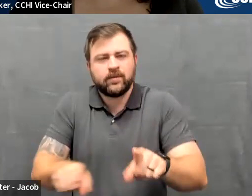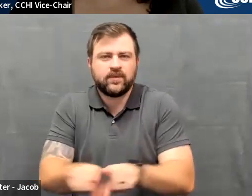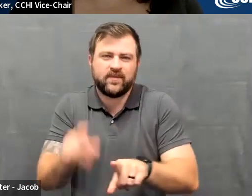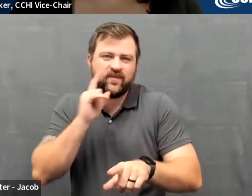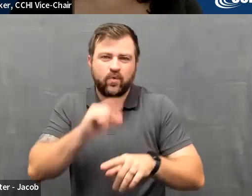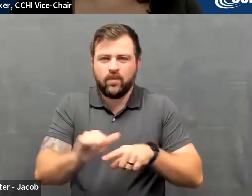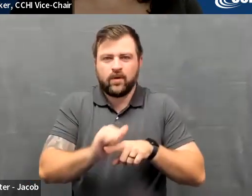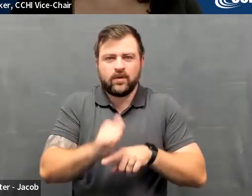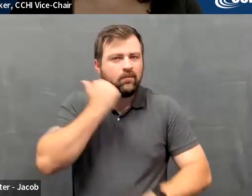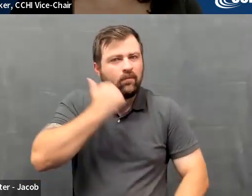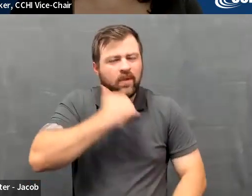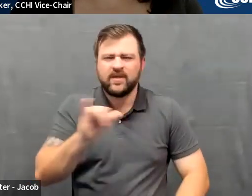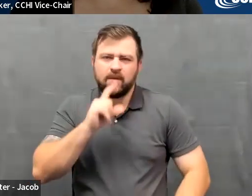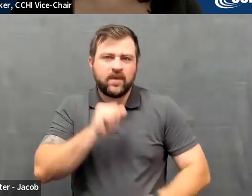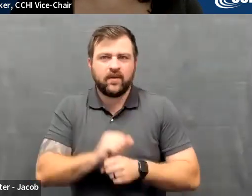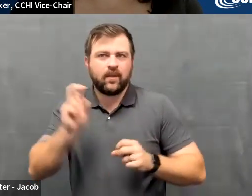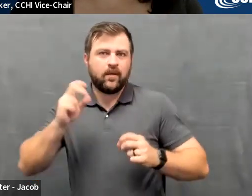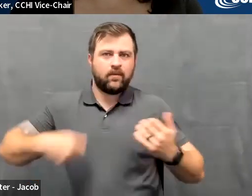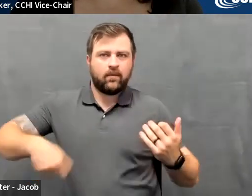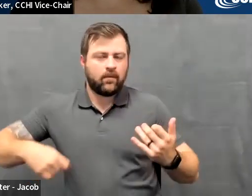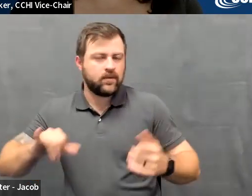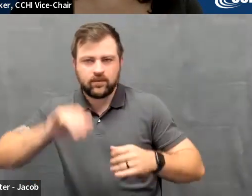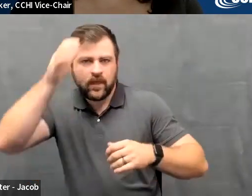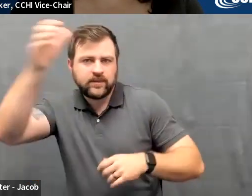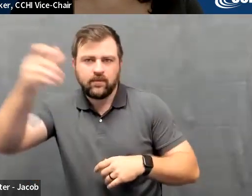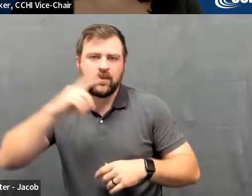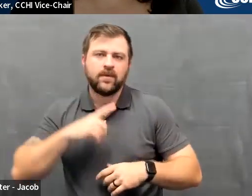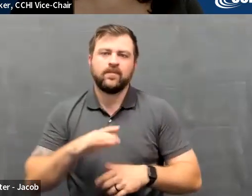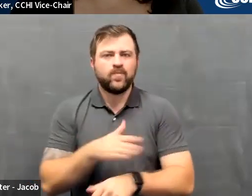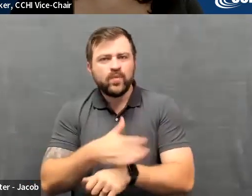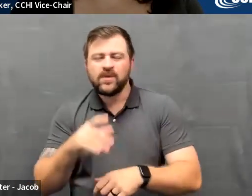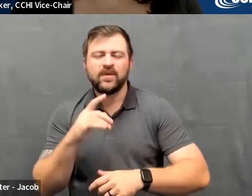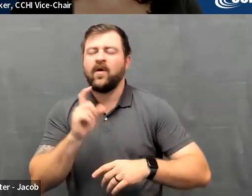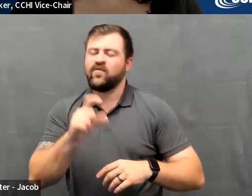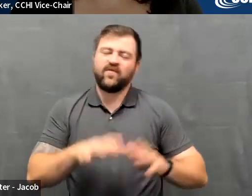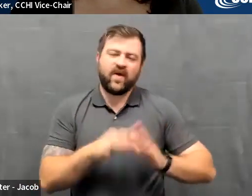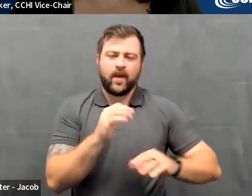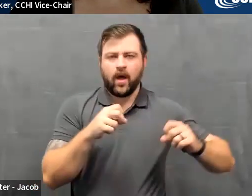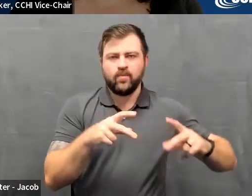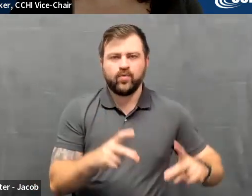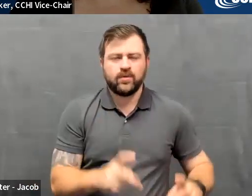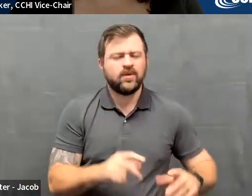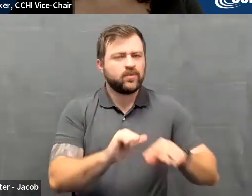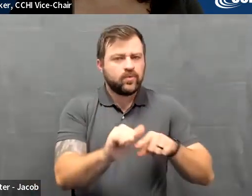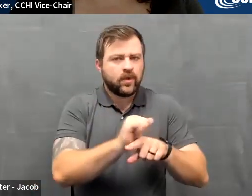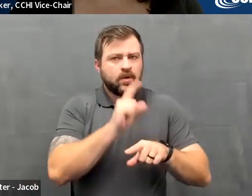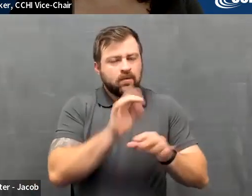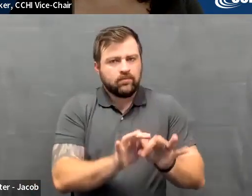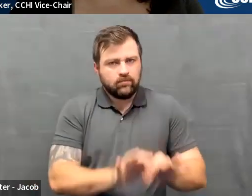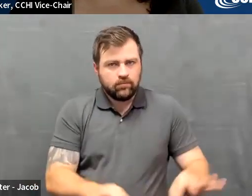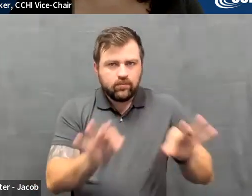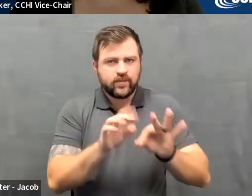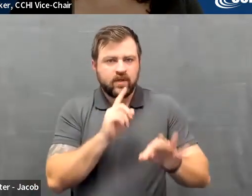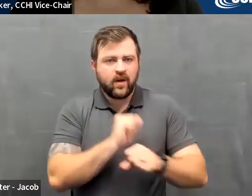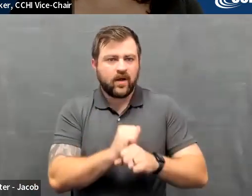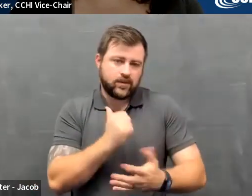So it's just like any other instrument. You gotta find the opportunity and those trainings that are so crucial to help you